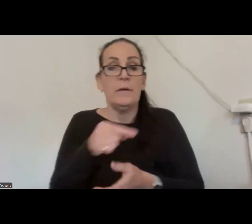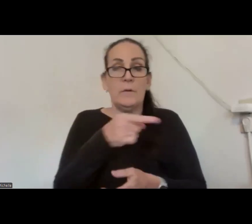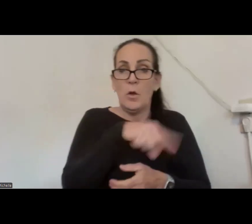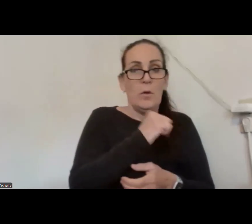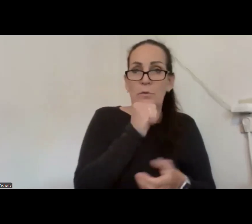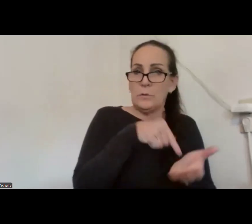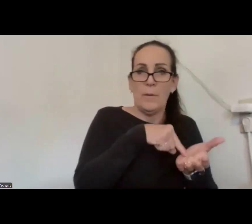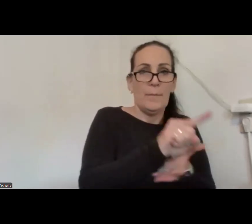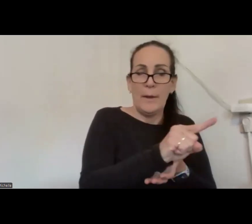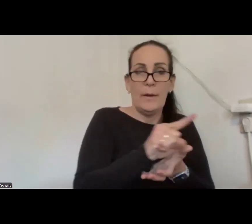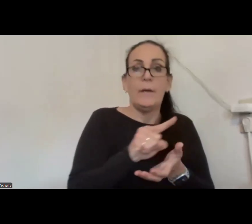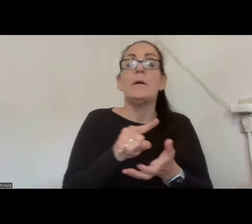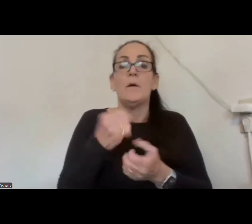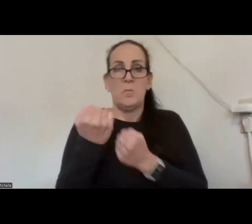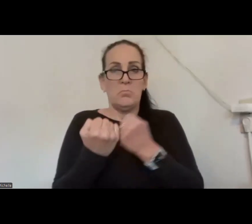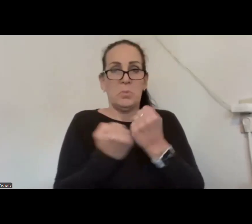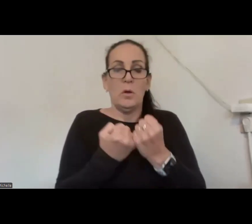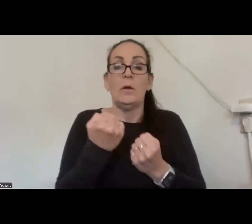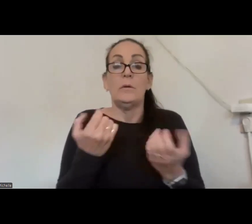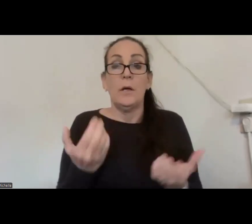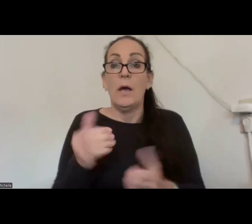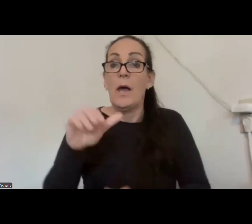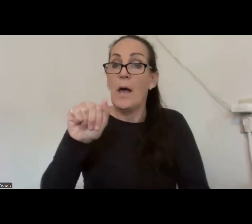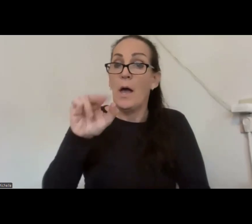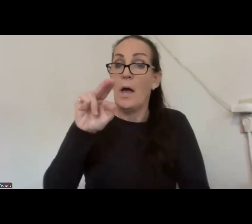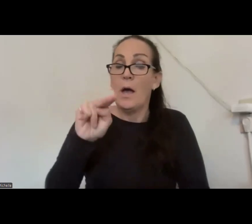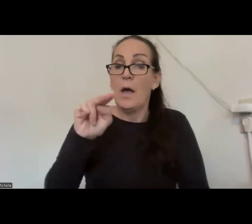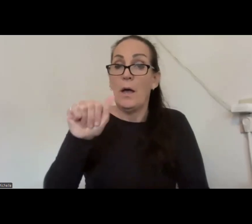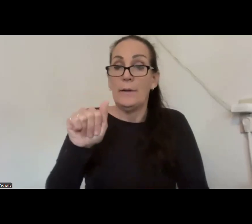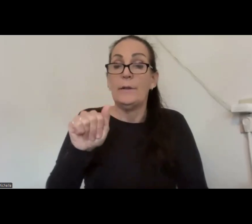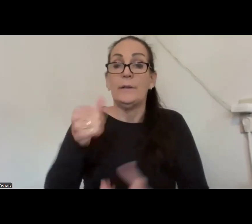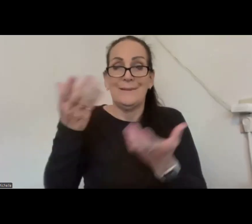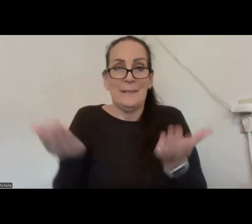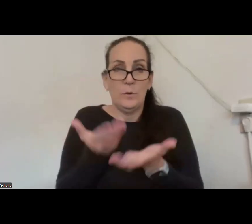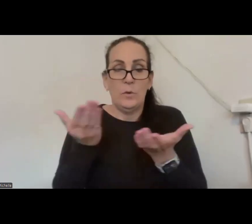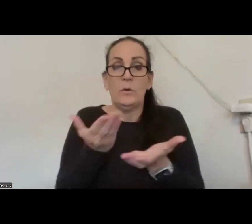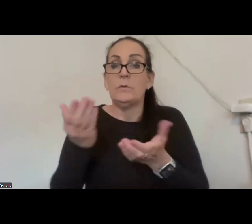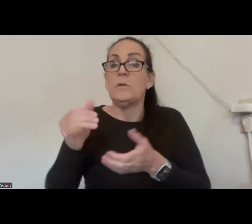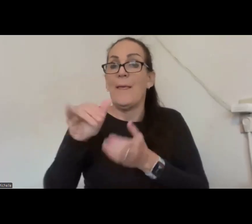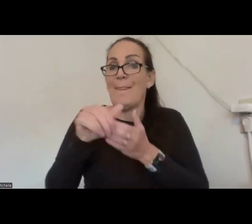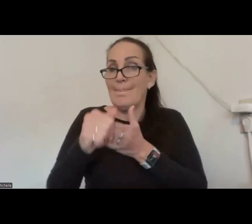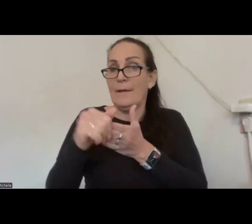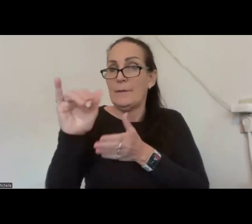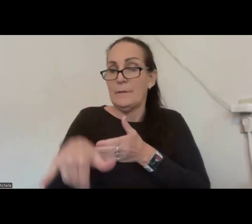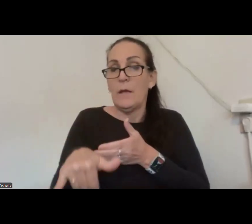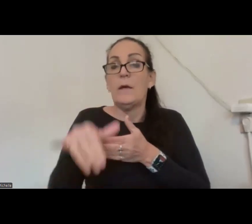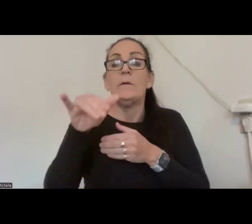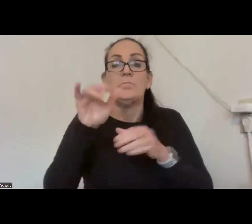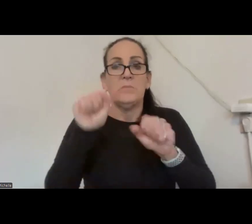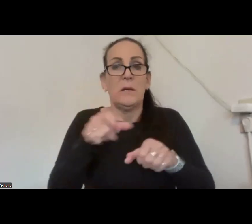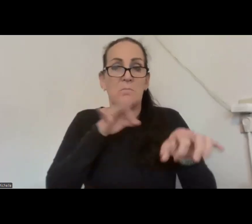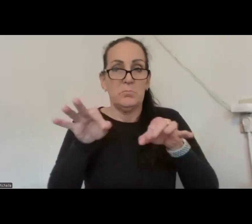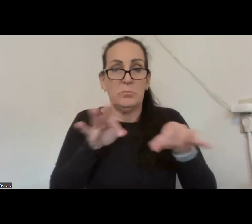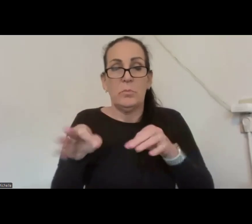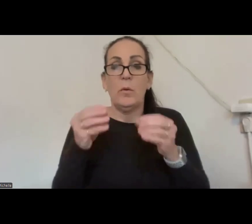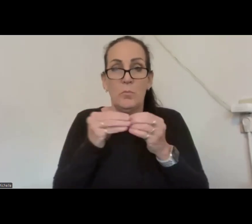federal grant support. Anna, who's in the room, is leading that for us, and she can fill you in on more, but we're excited